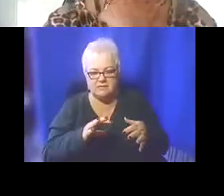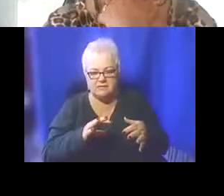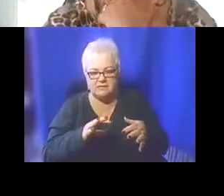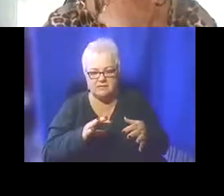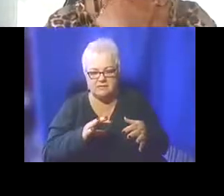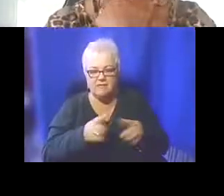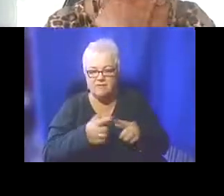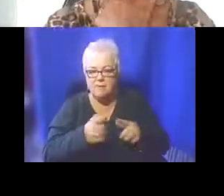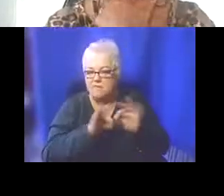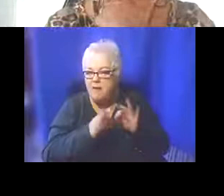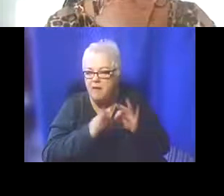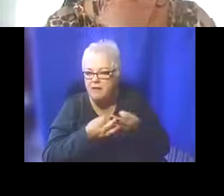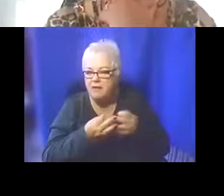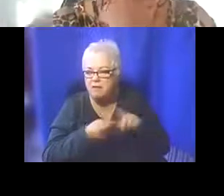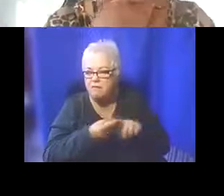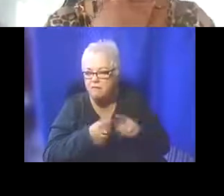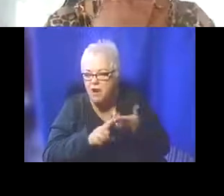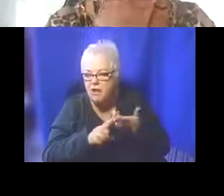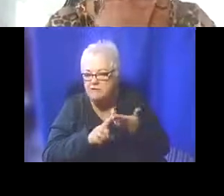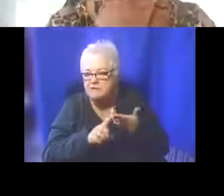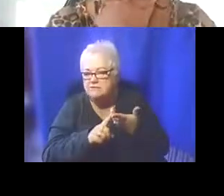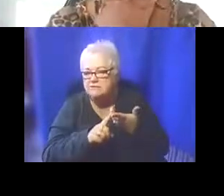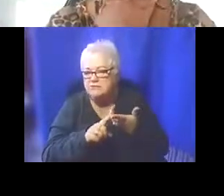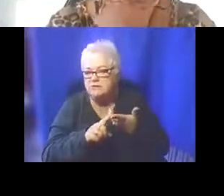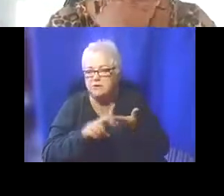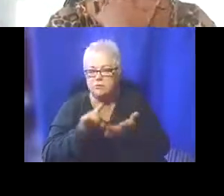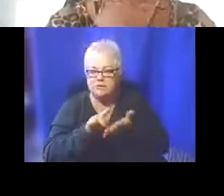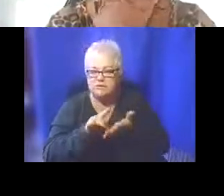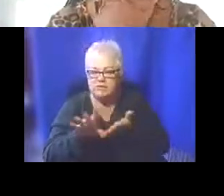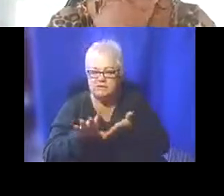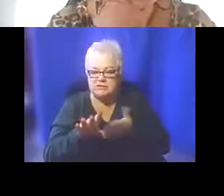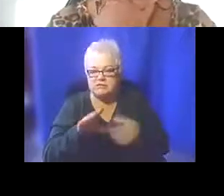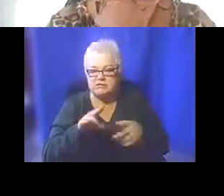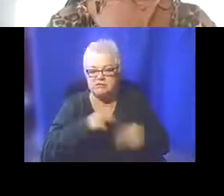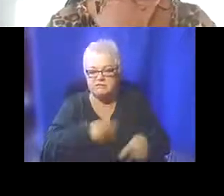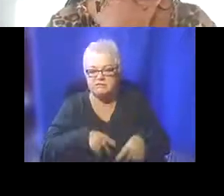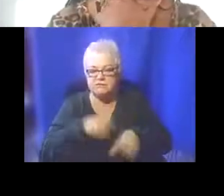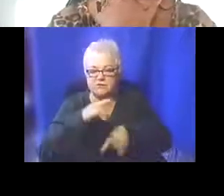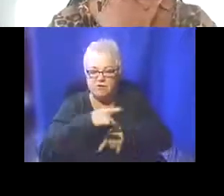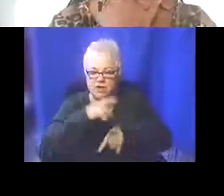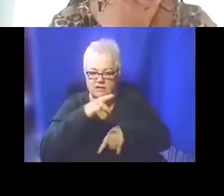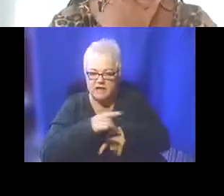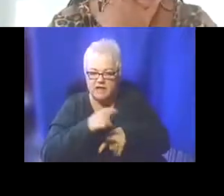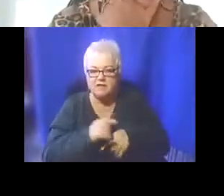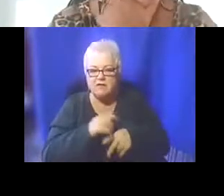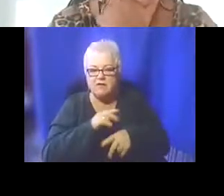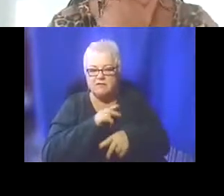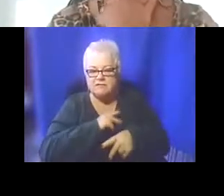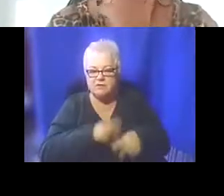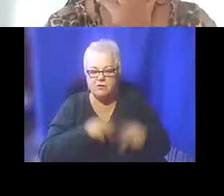from family and friends, or even a rejection of physical contact or physical closeness.